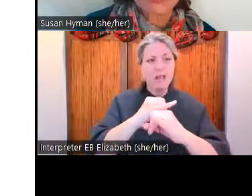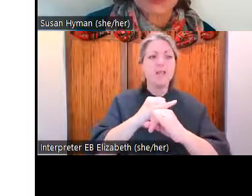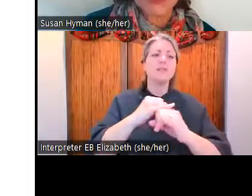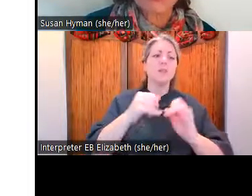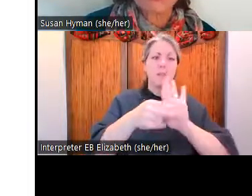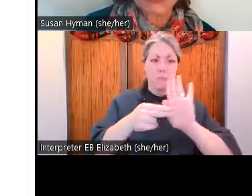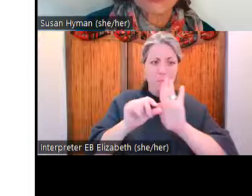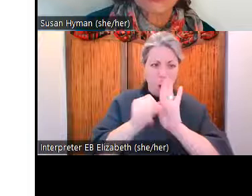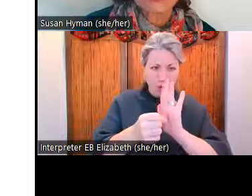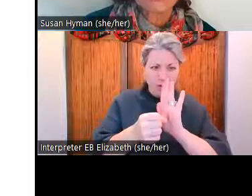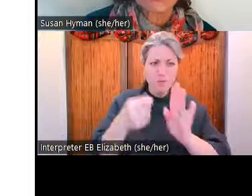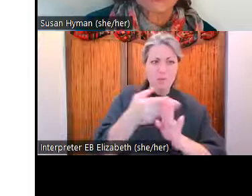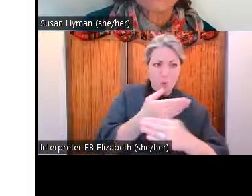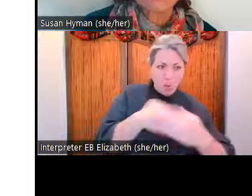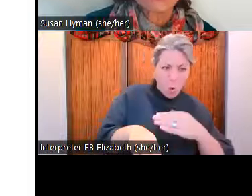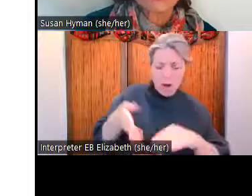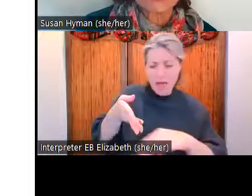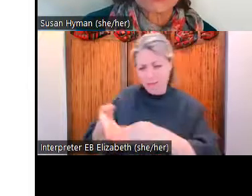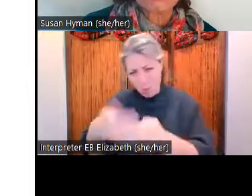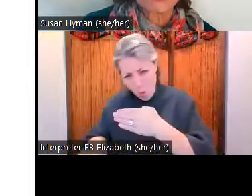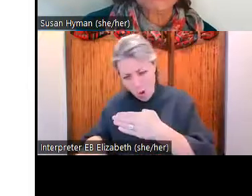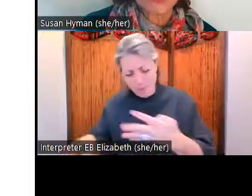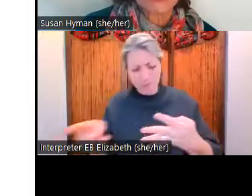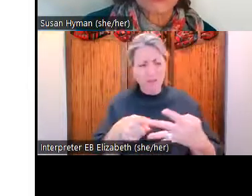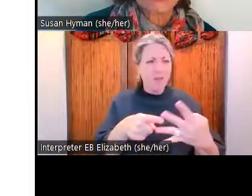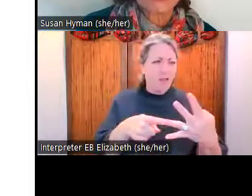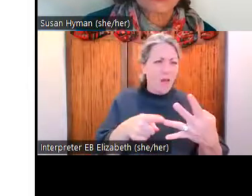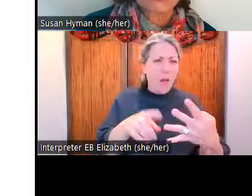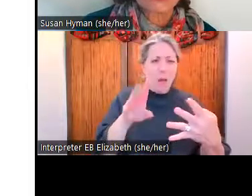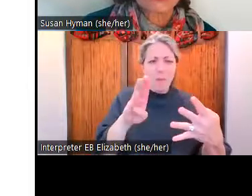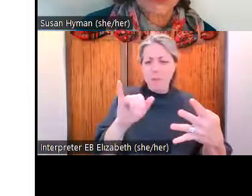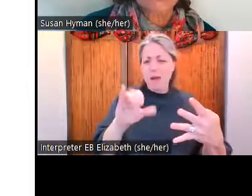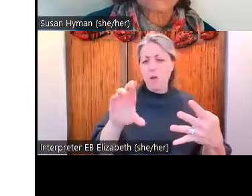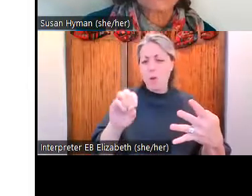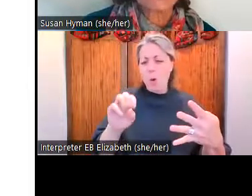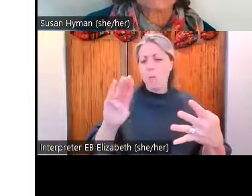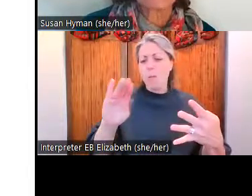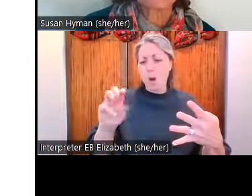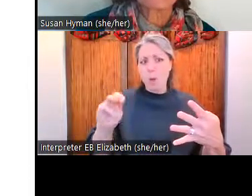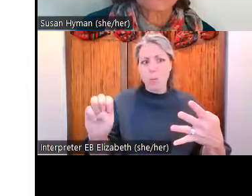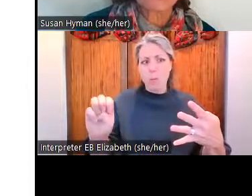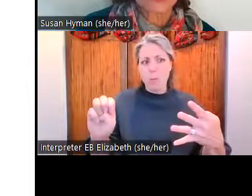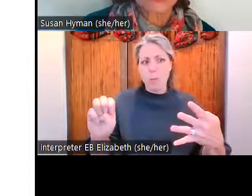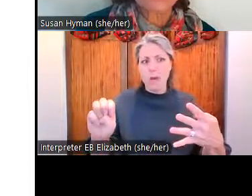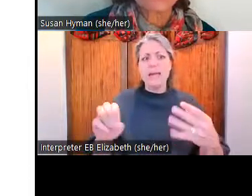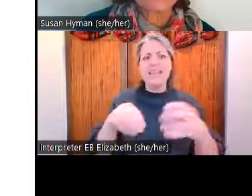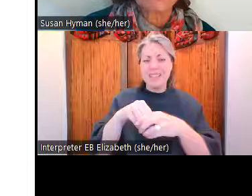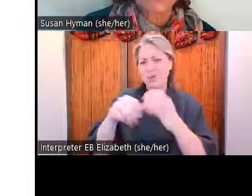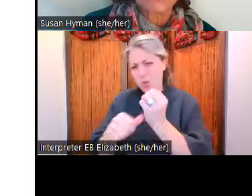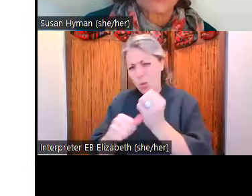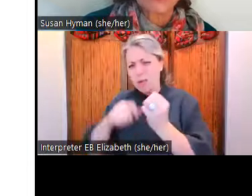postnatal events. The microbiome is the bacteria in stool or